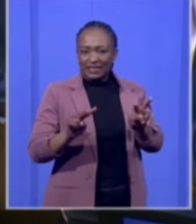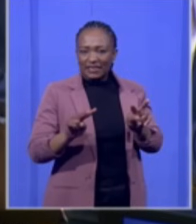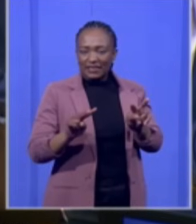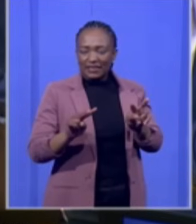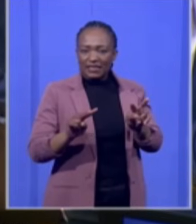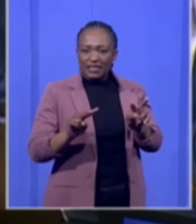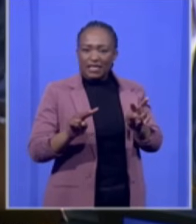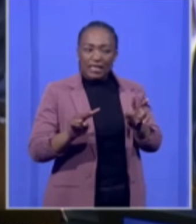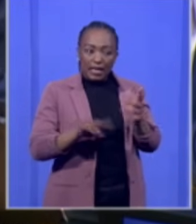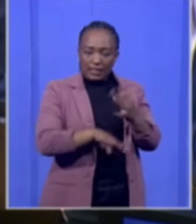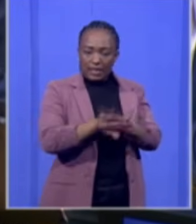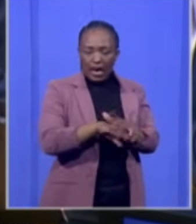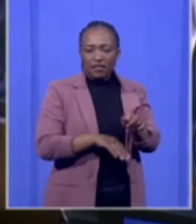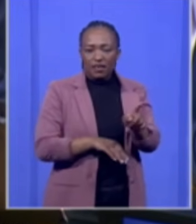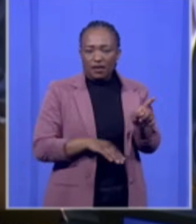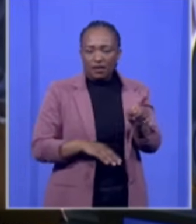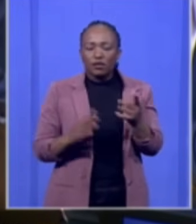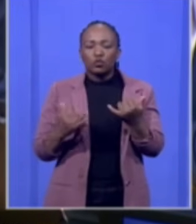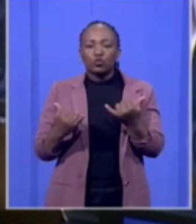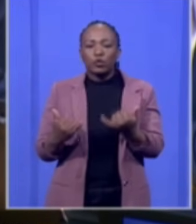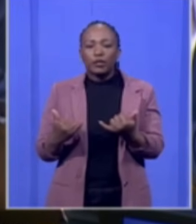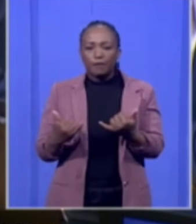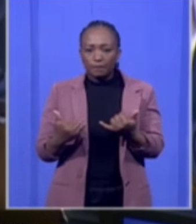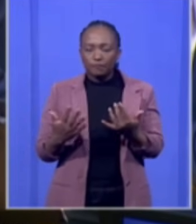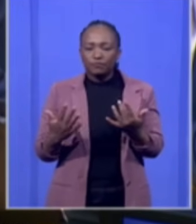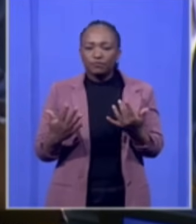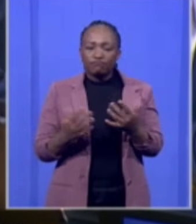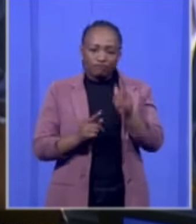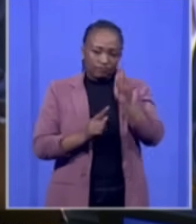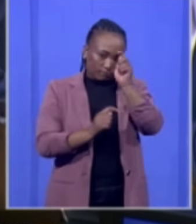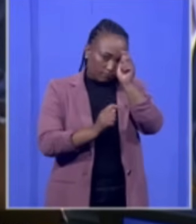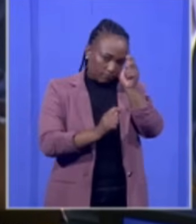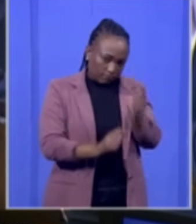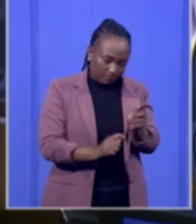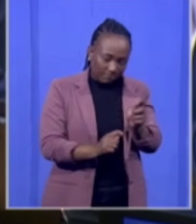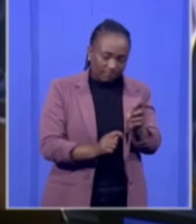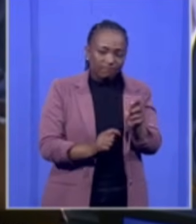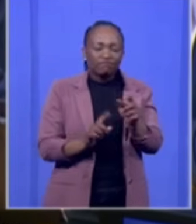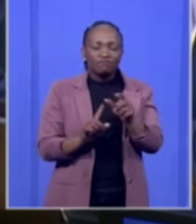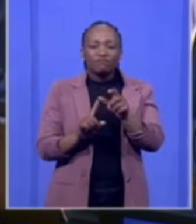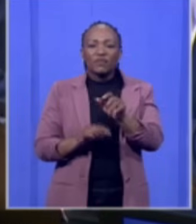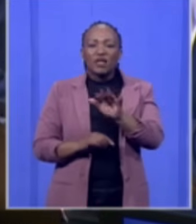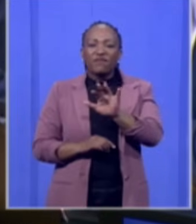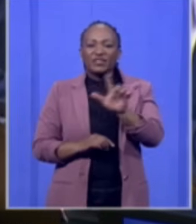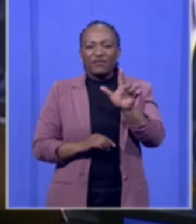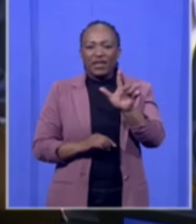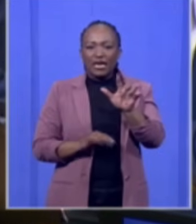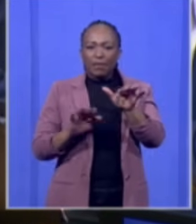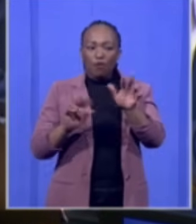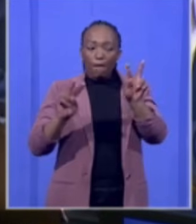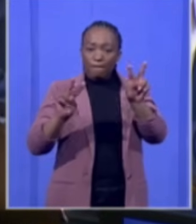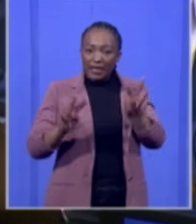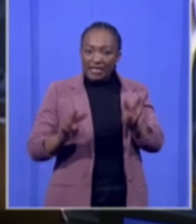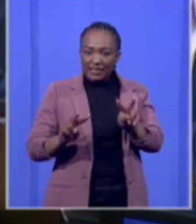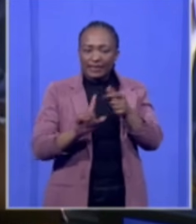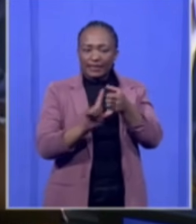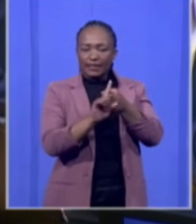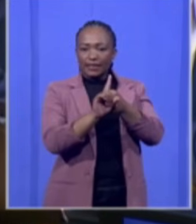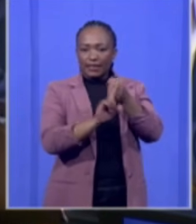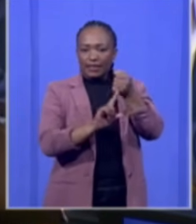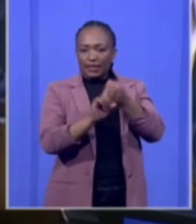Today, we honor with the Dag Hammarskjöld Medal 57 peacekeepers who paid